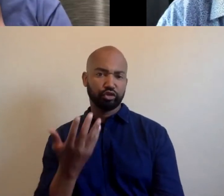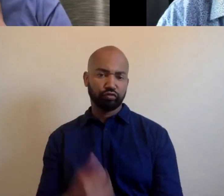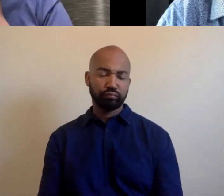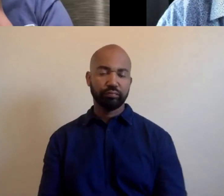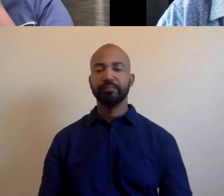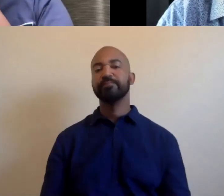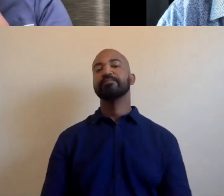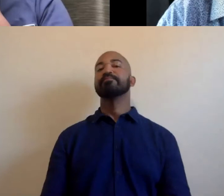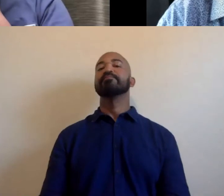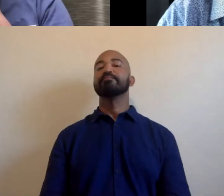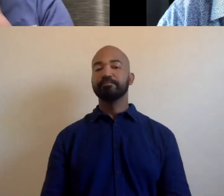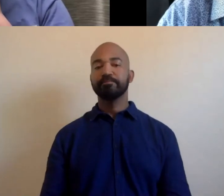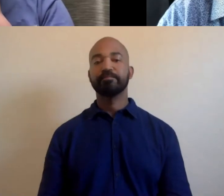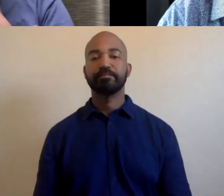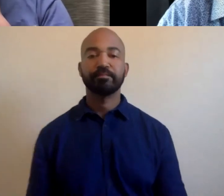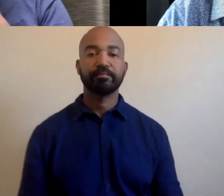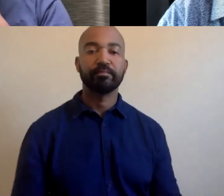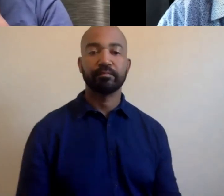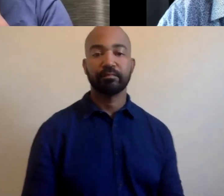I'm